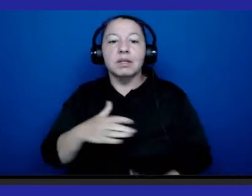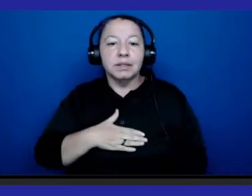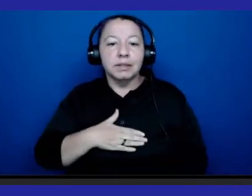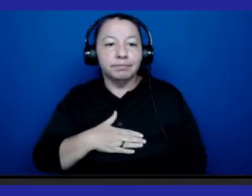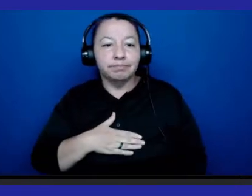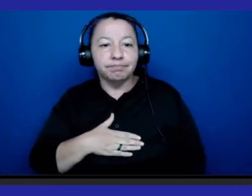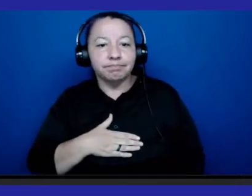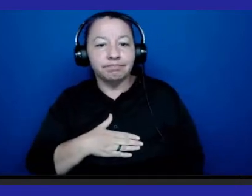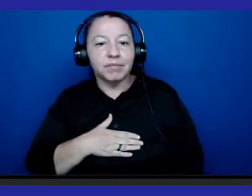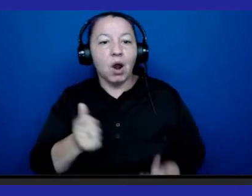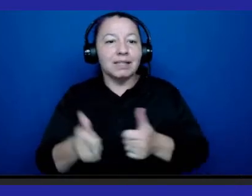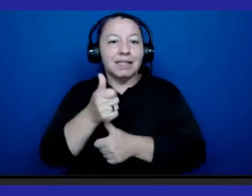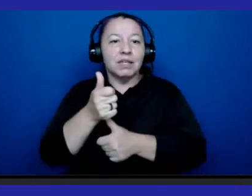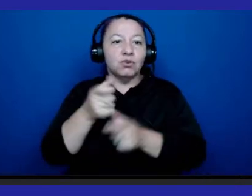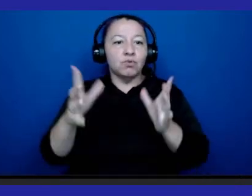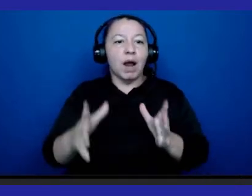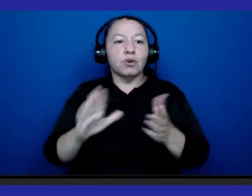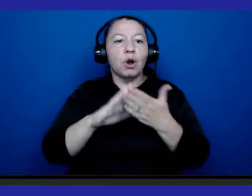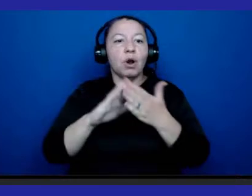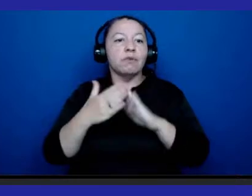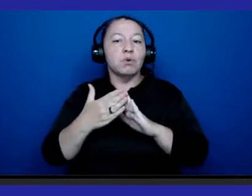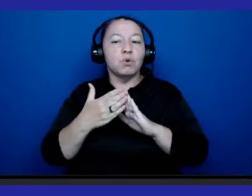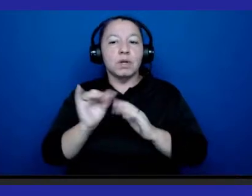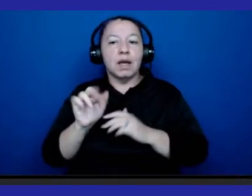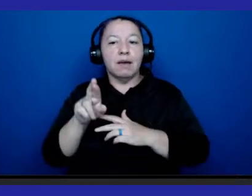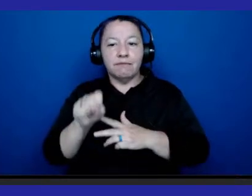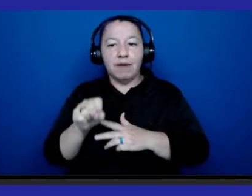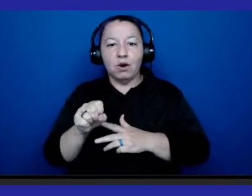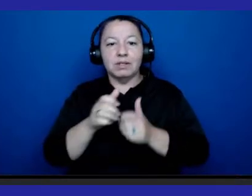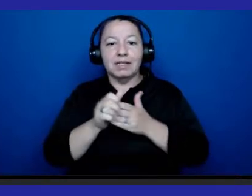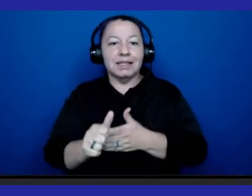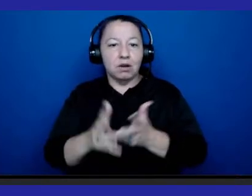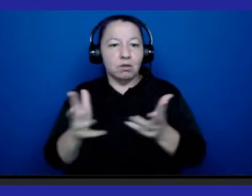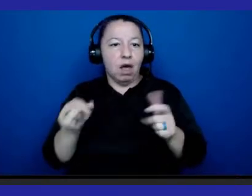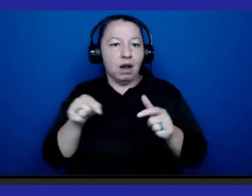Community Affairs, who is leading much of this work day to day. Please.